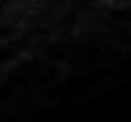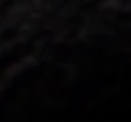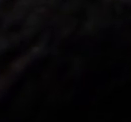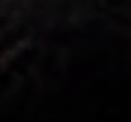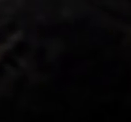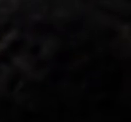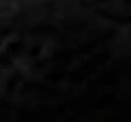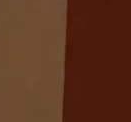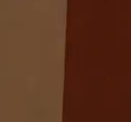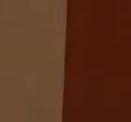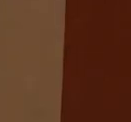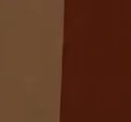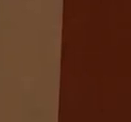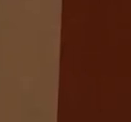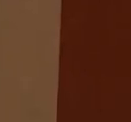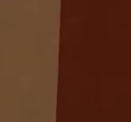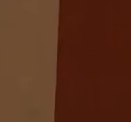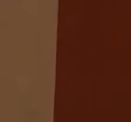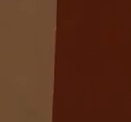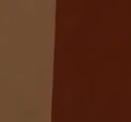Please be seated.